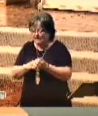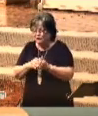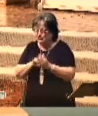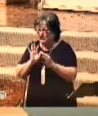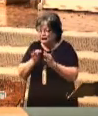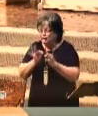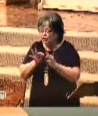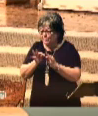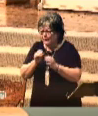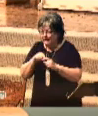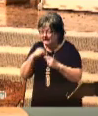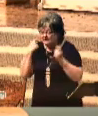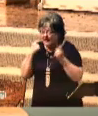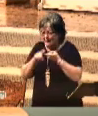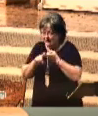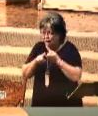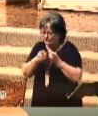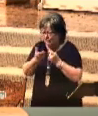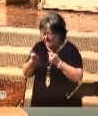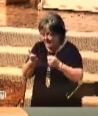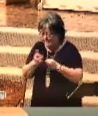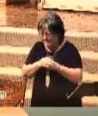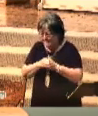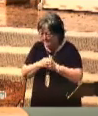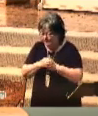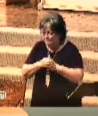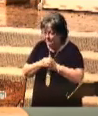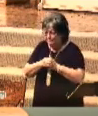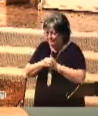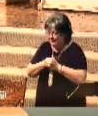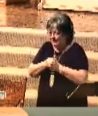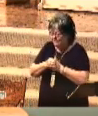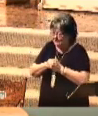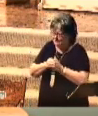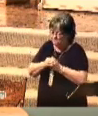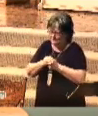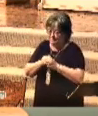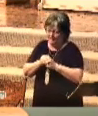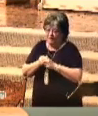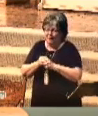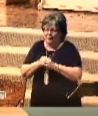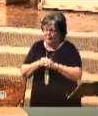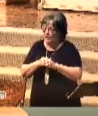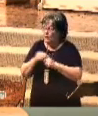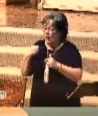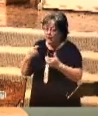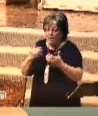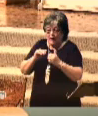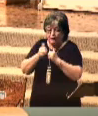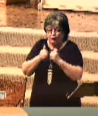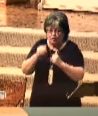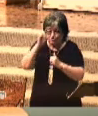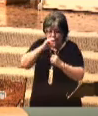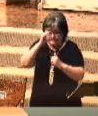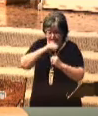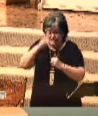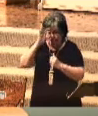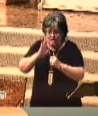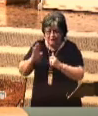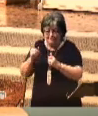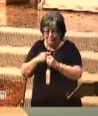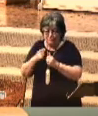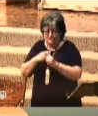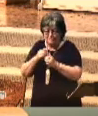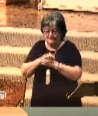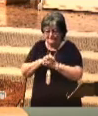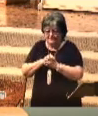of seeking God first. How to seek God first. Little 9-year-old Joey was asked by his